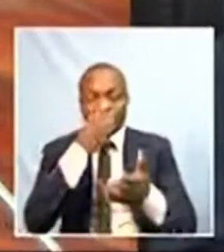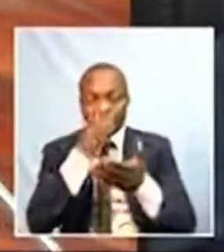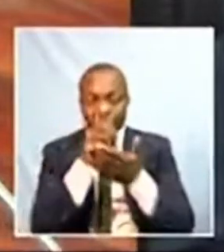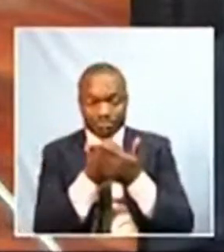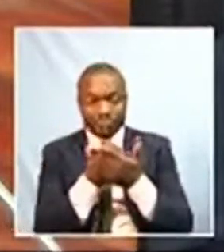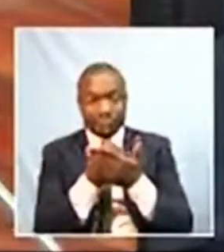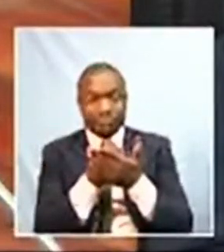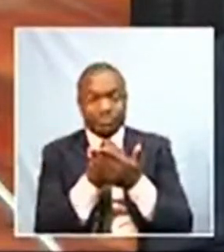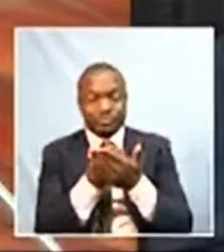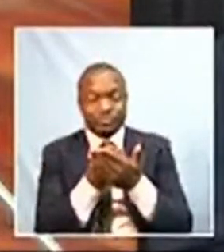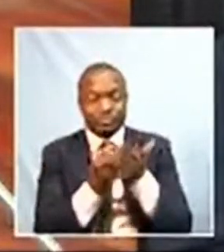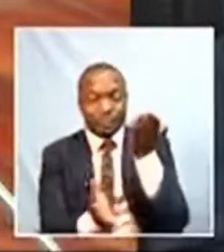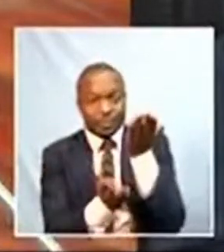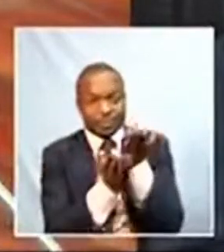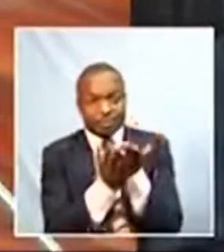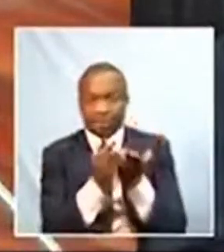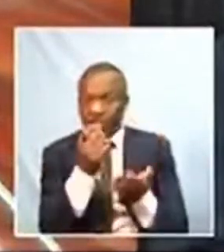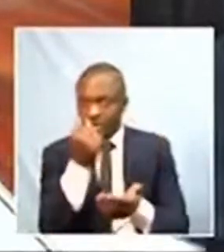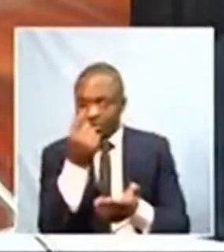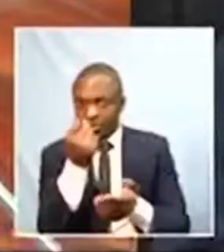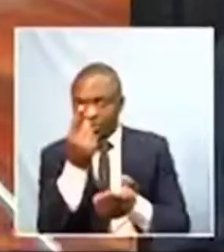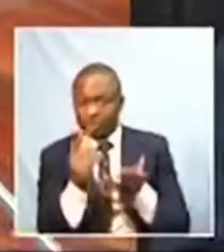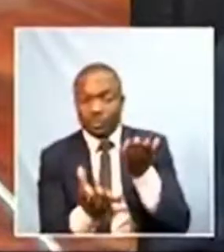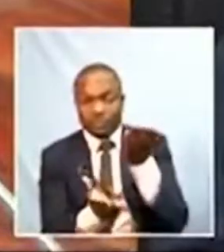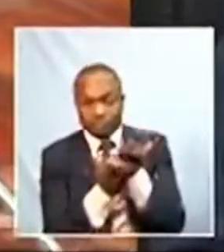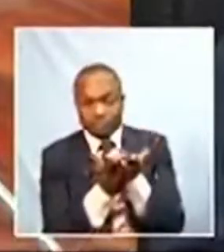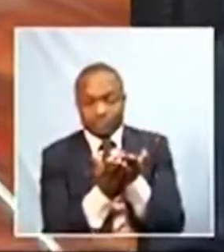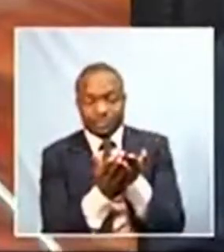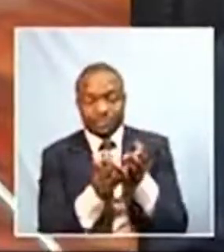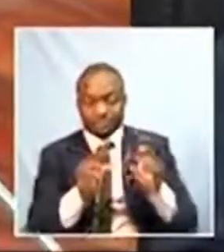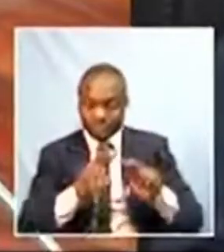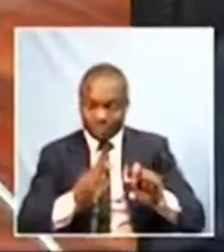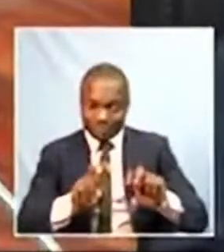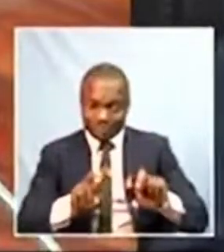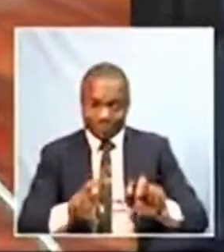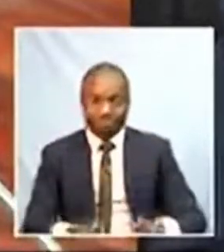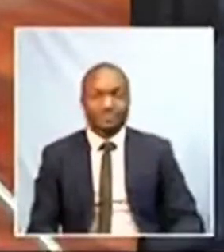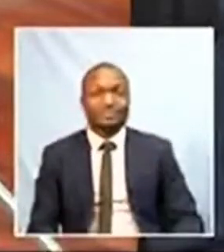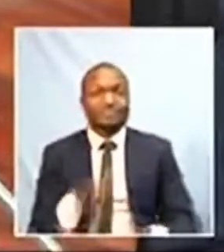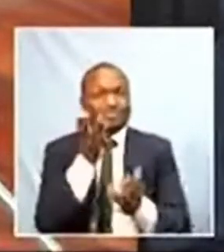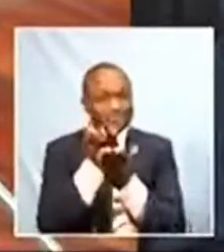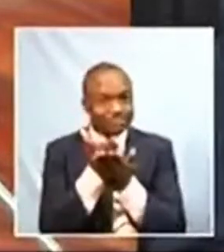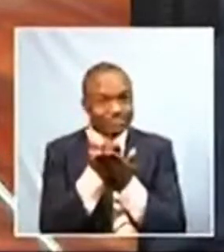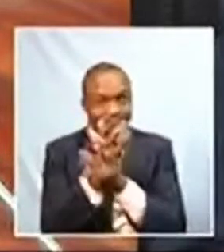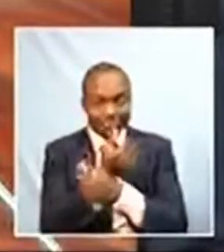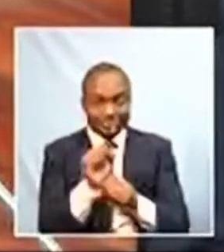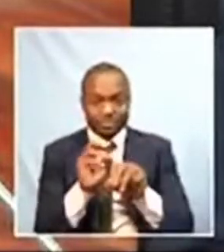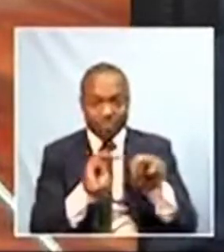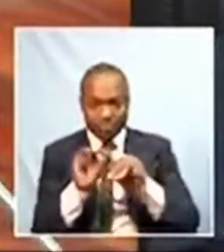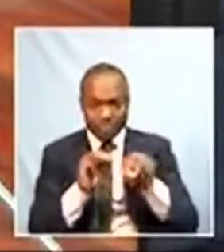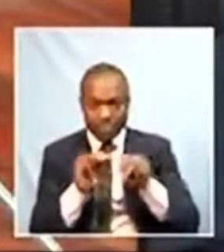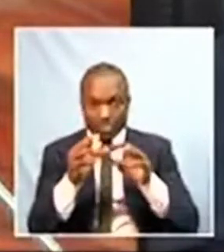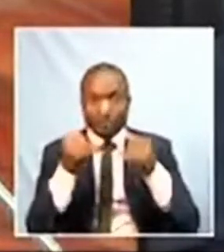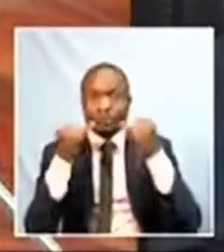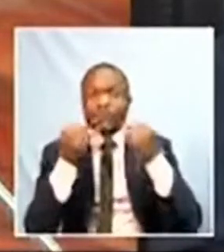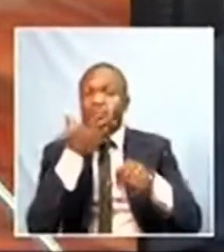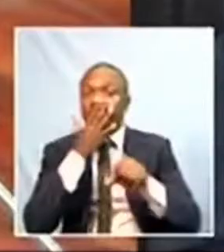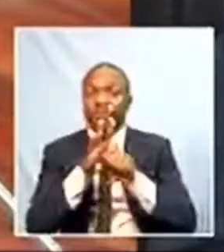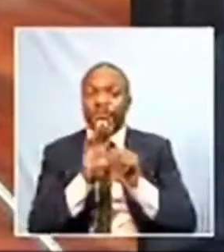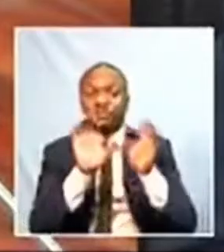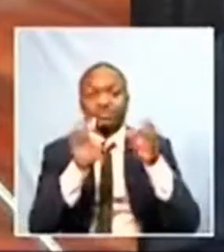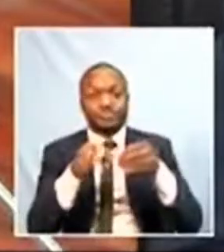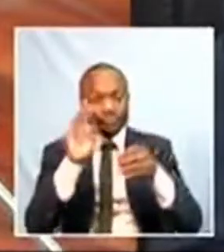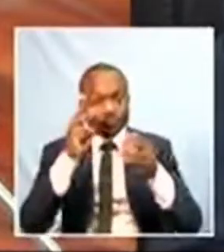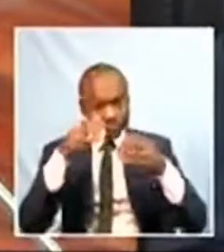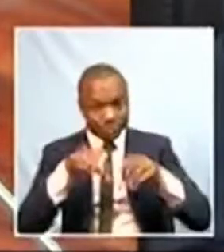on Appendix 11 attached for reference. Remedial measures. Management wishes to assure the committee that